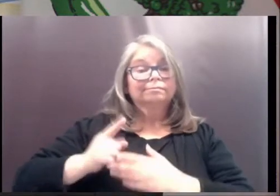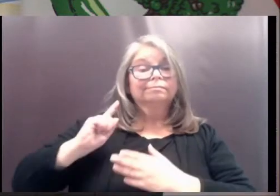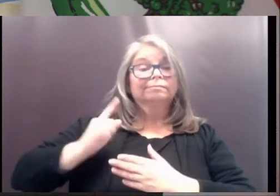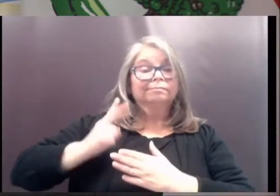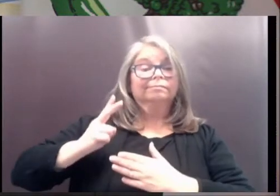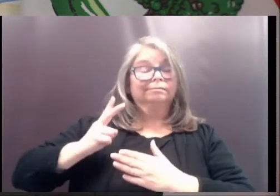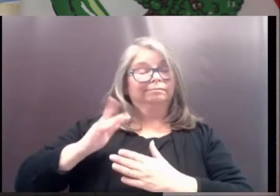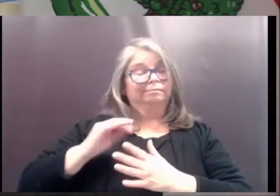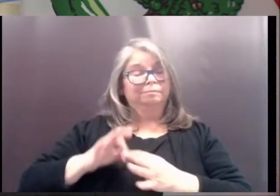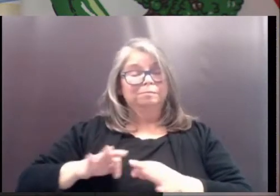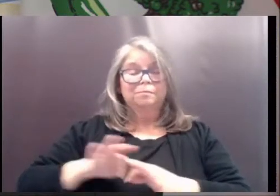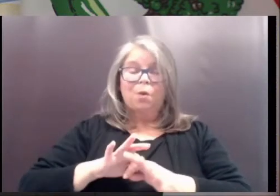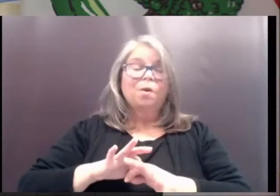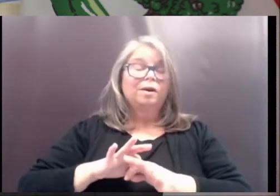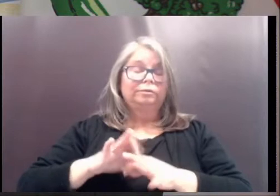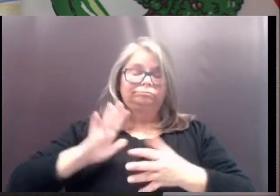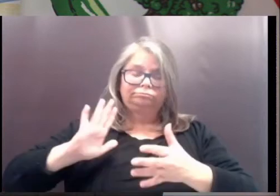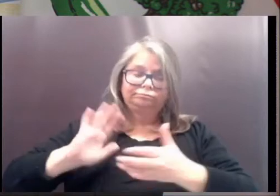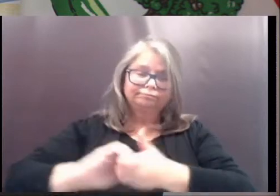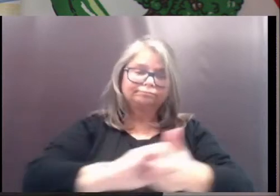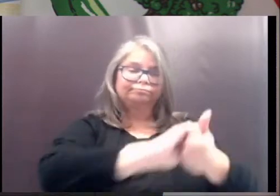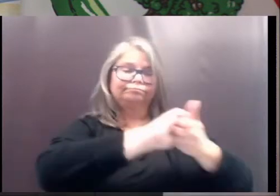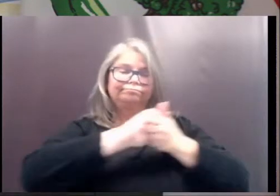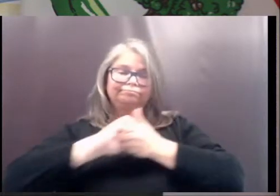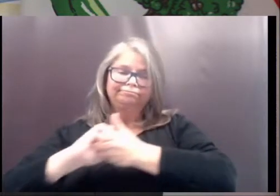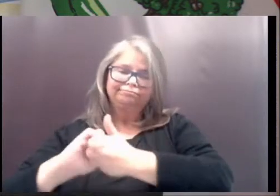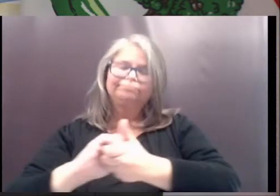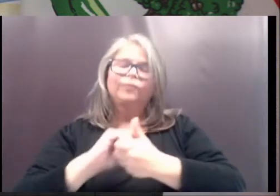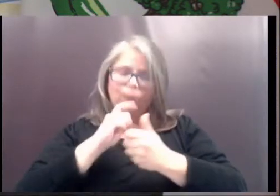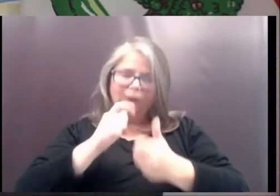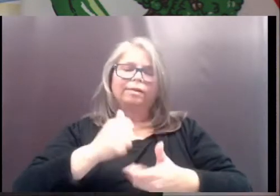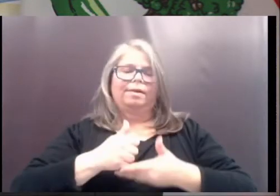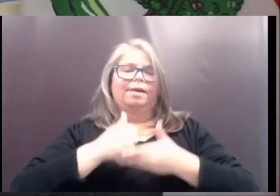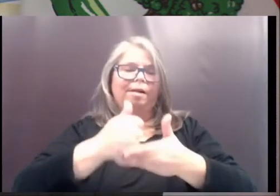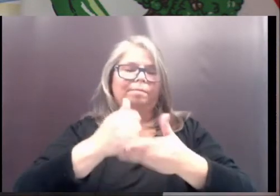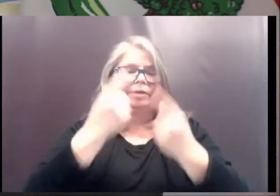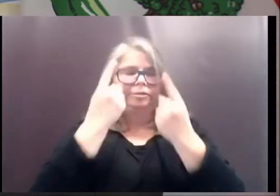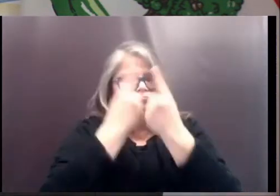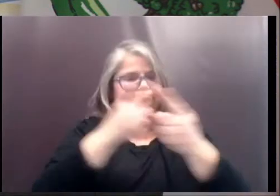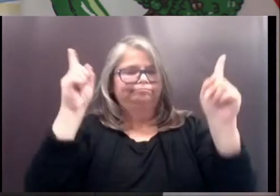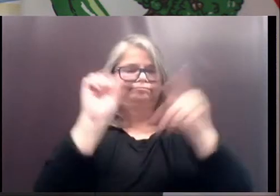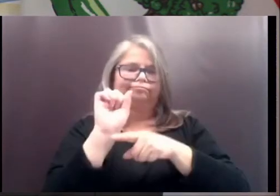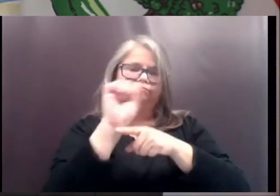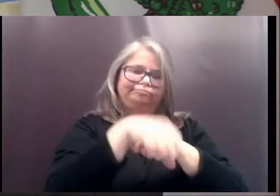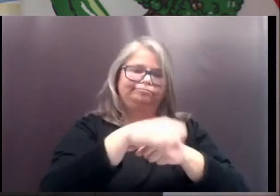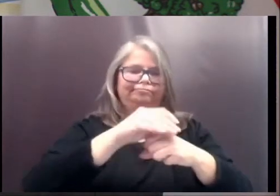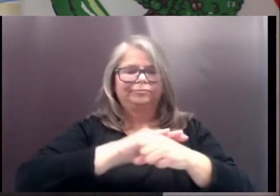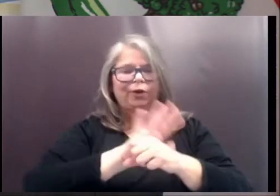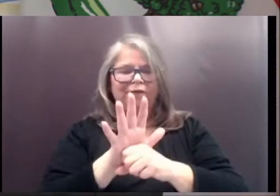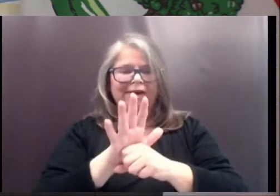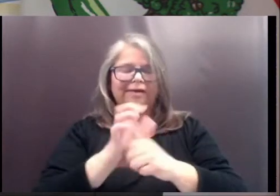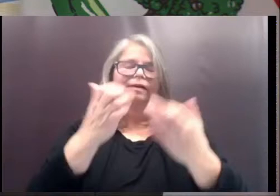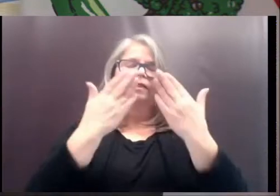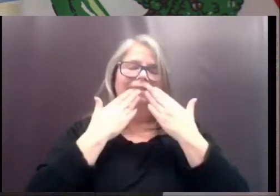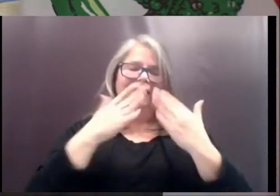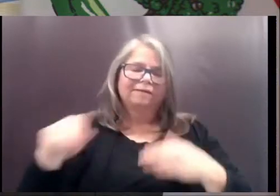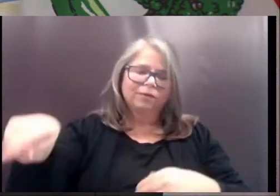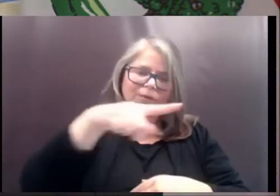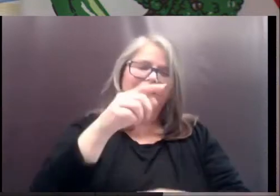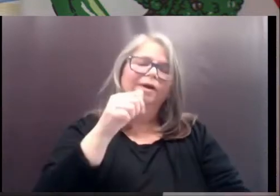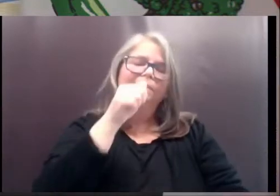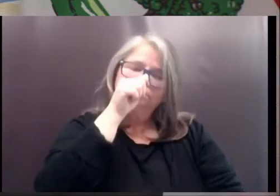that are contributing to our success, and I appreciate the patience of everyone and as well the professionalism